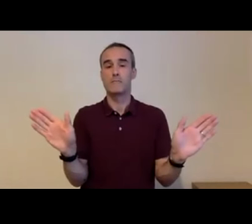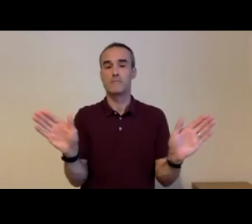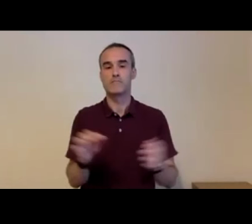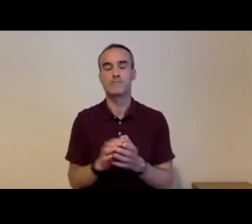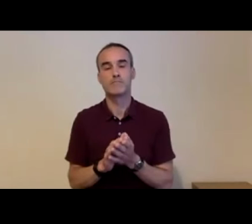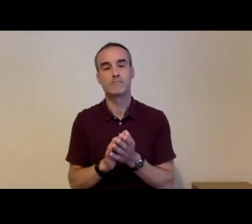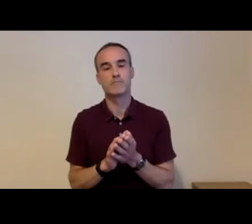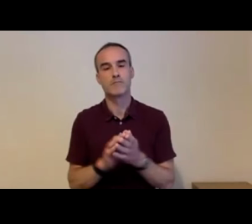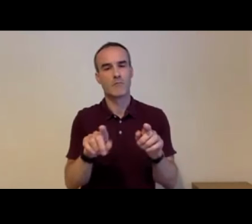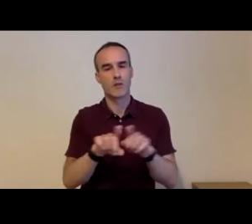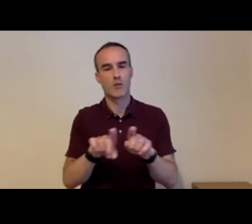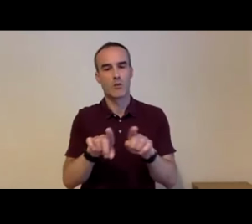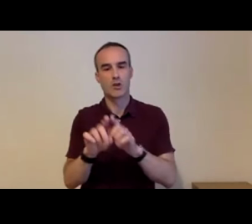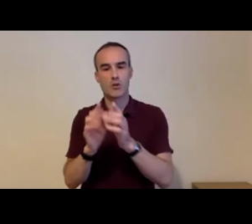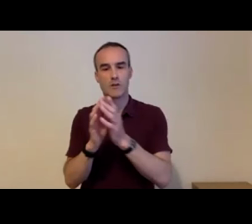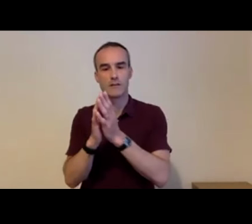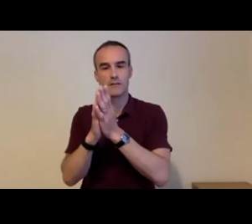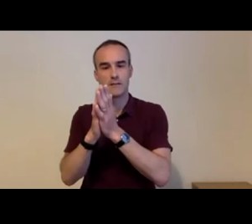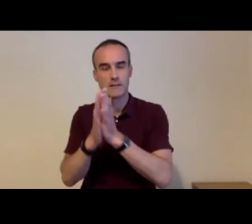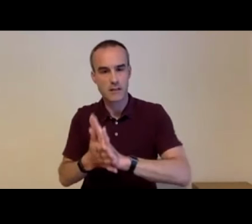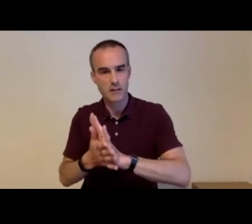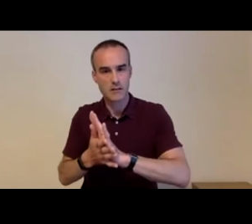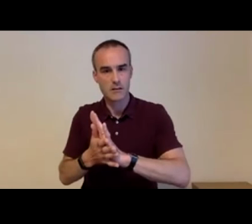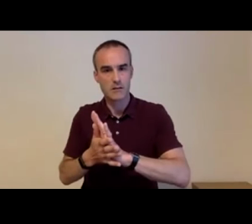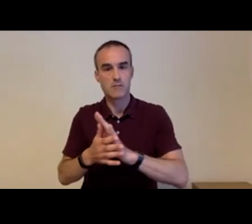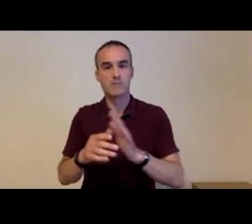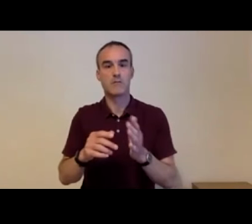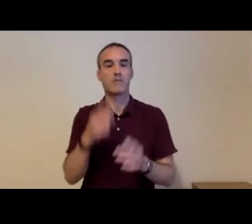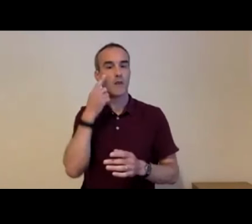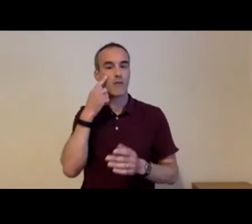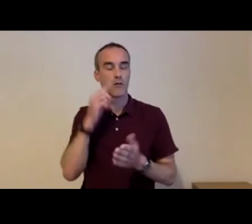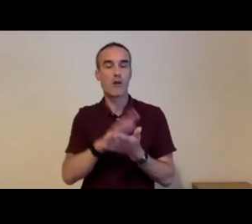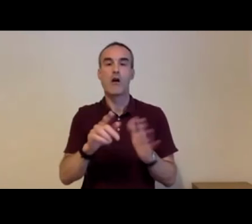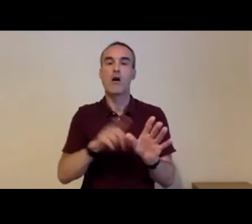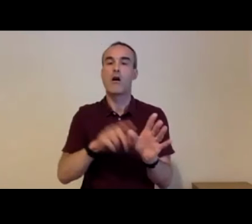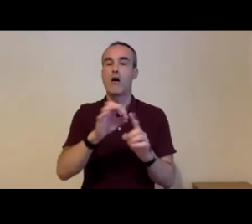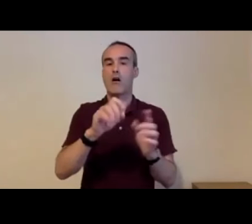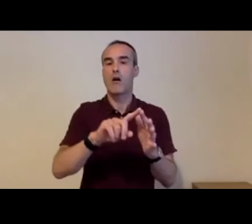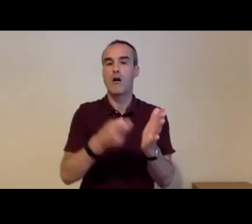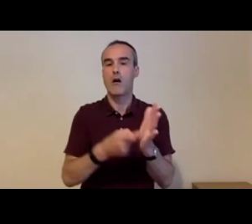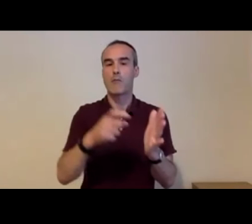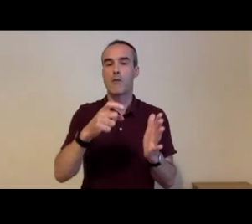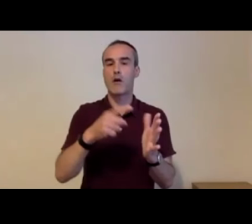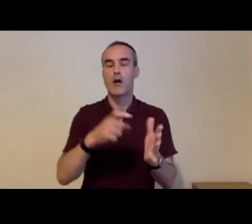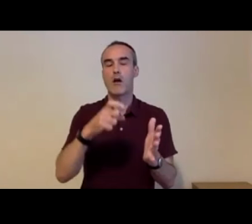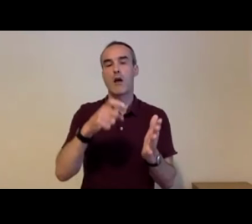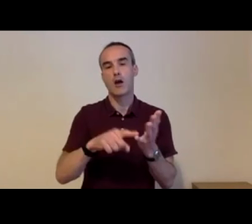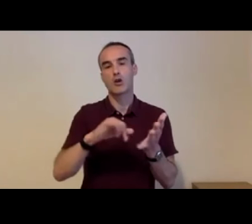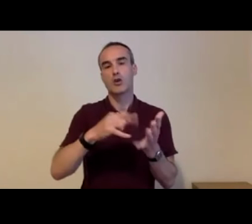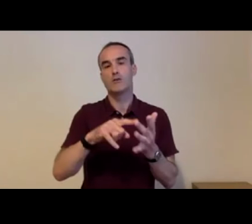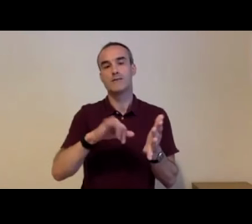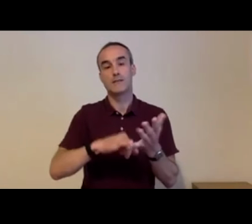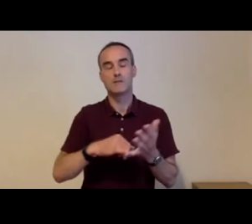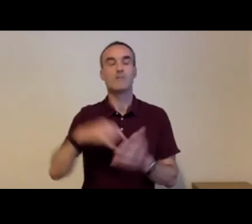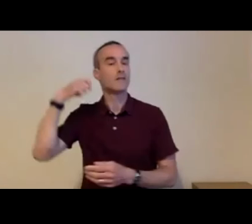other disorders. Let's look at tinnitus and hyperacusis, particular interests of mine. 2% of